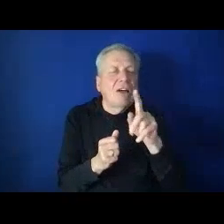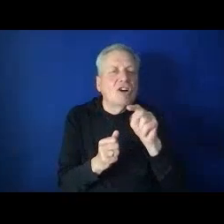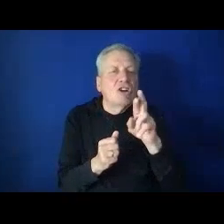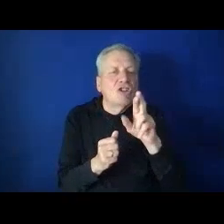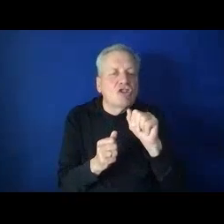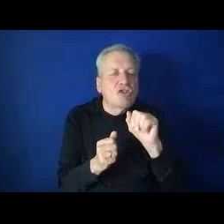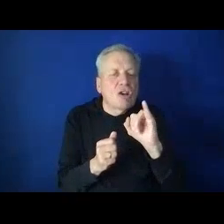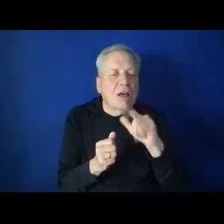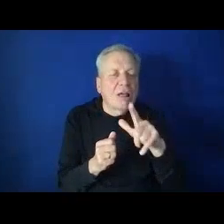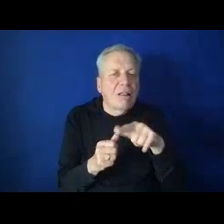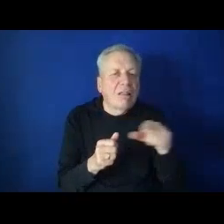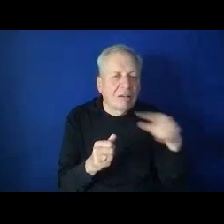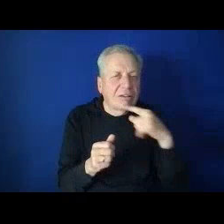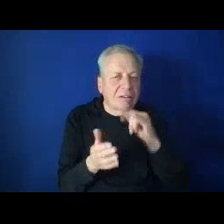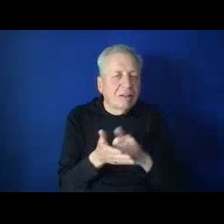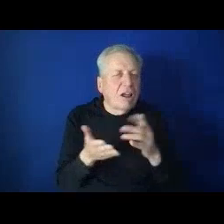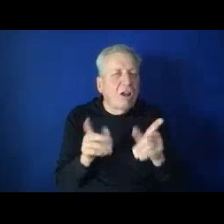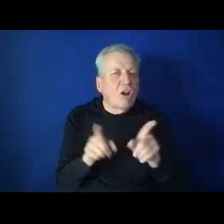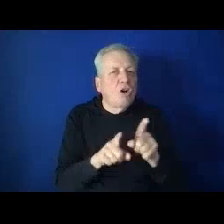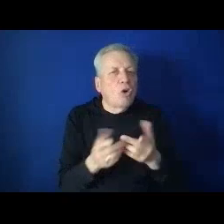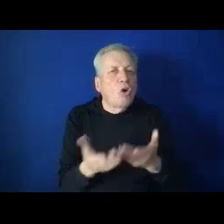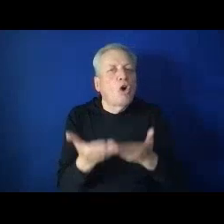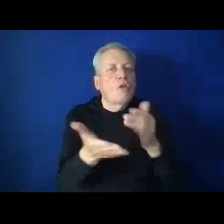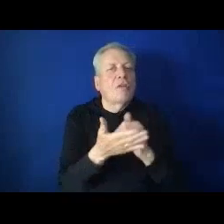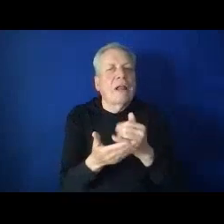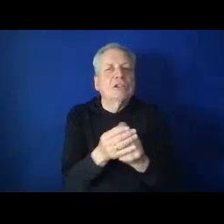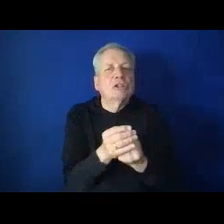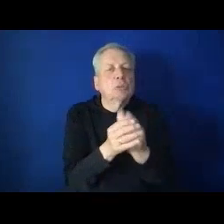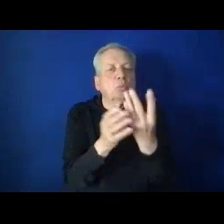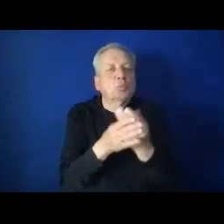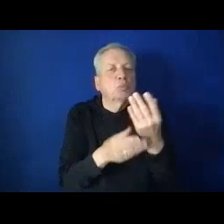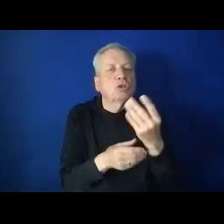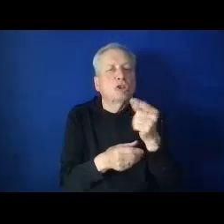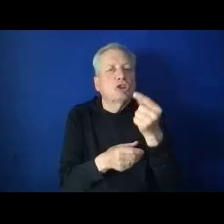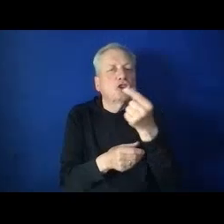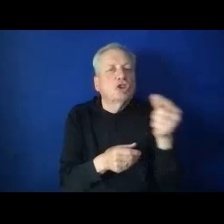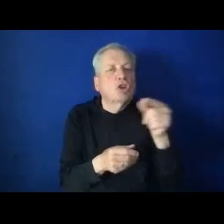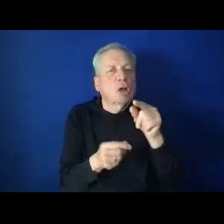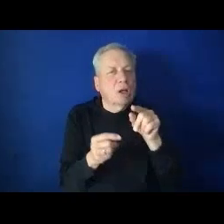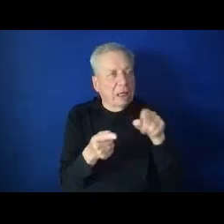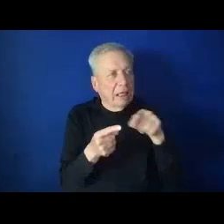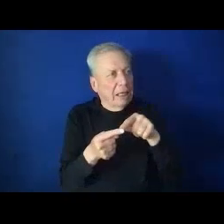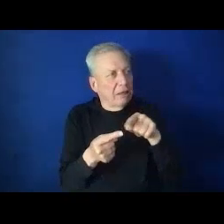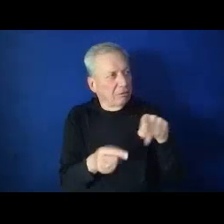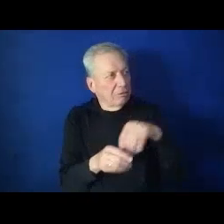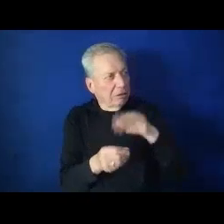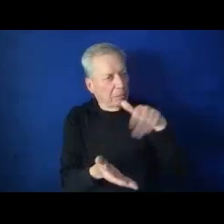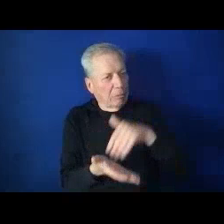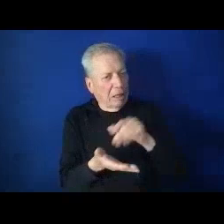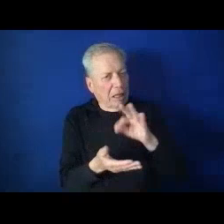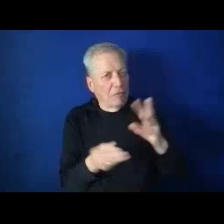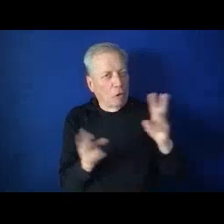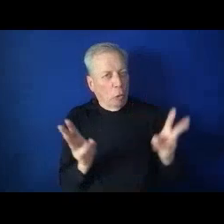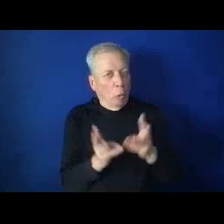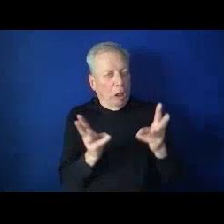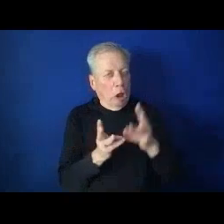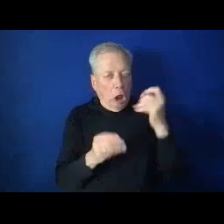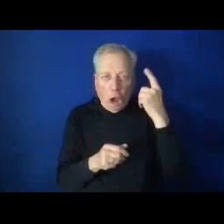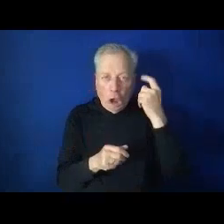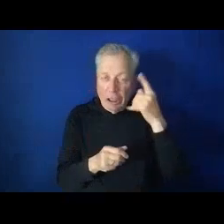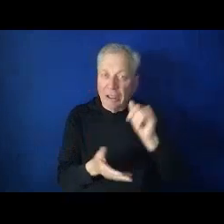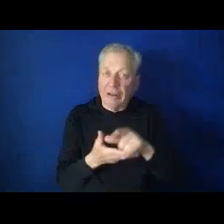it sort of offers this spring green when you're in the dead of winter. So I like to throw it in there, but Warm